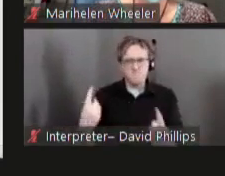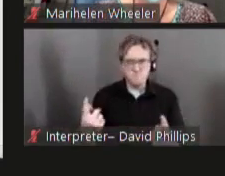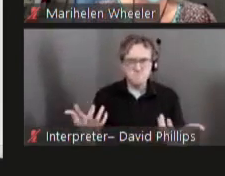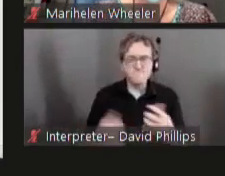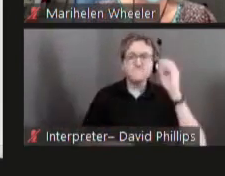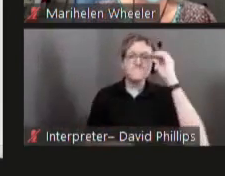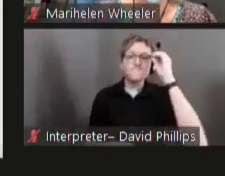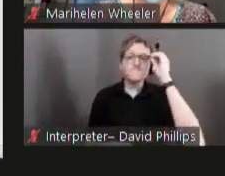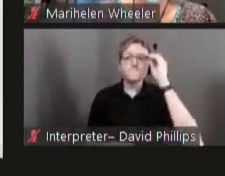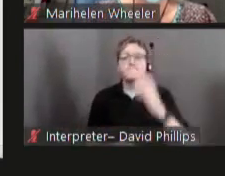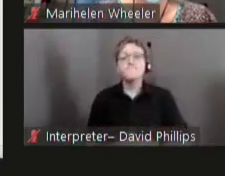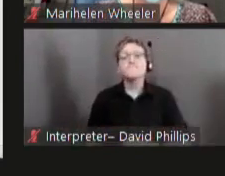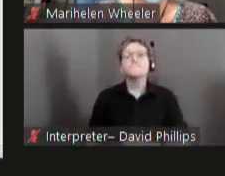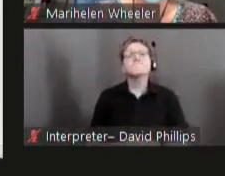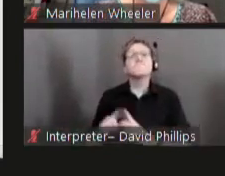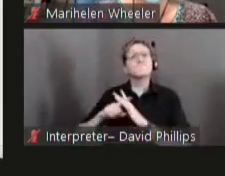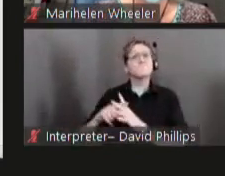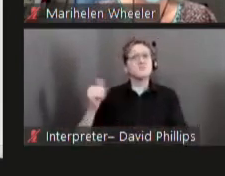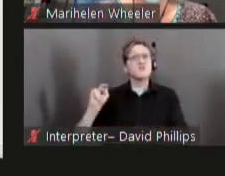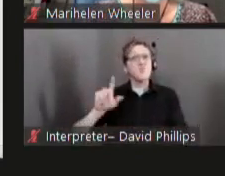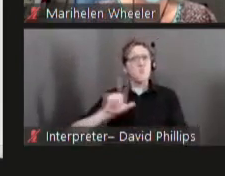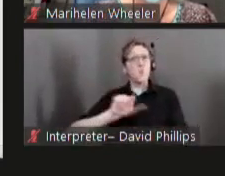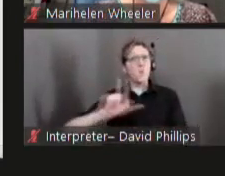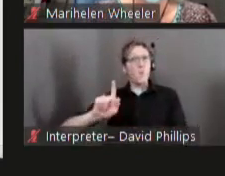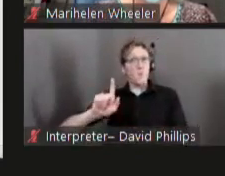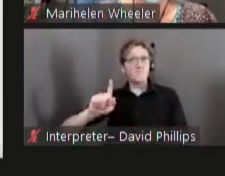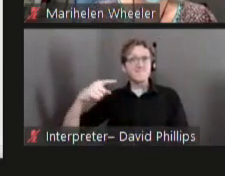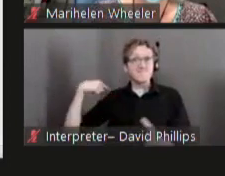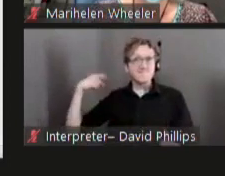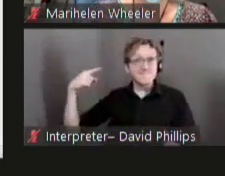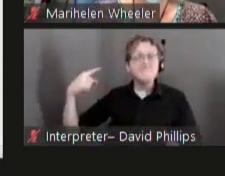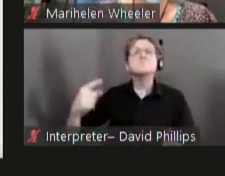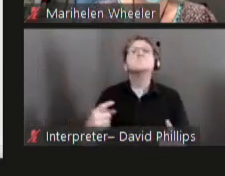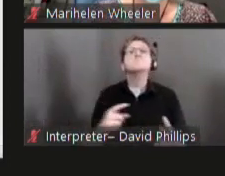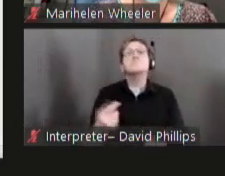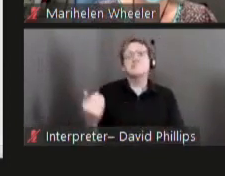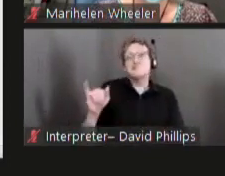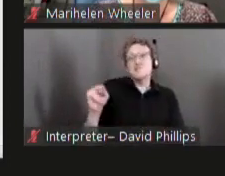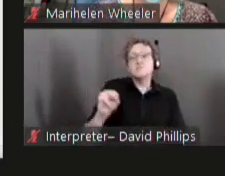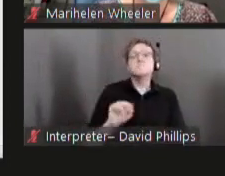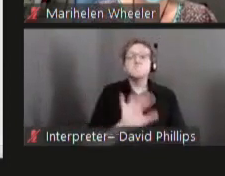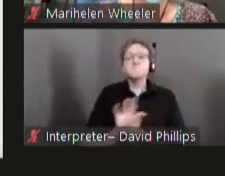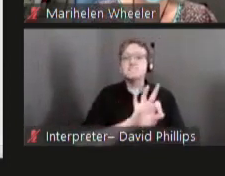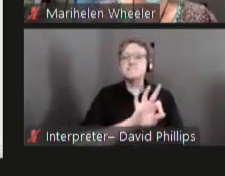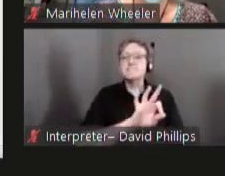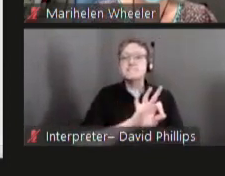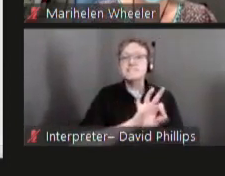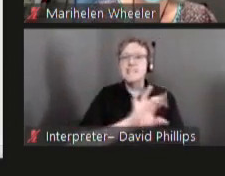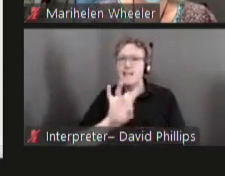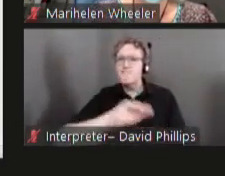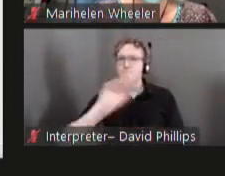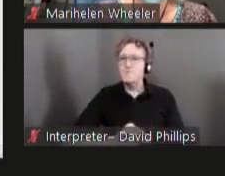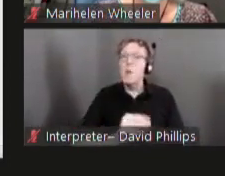So at the beginning of this year, in January, about 98%, virtually the majority of the